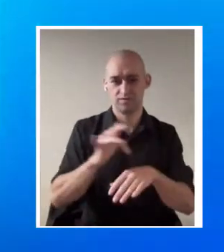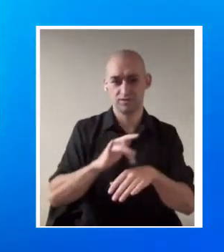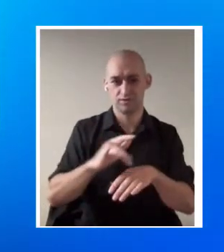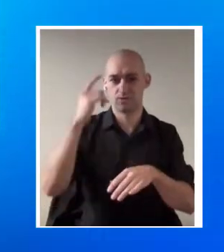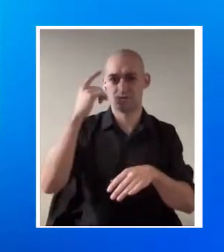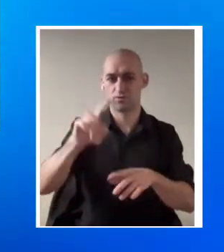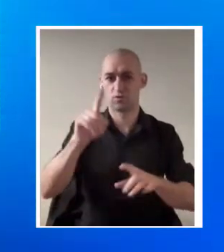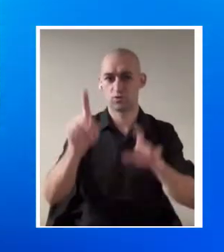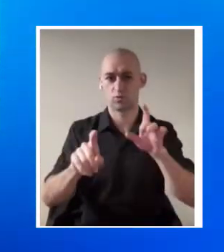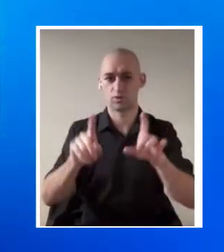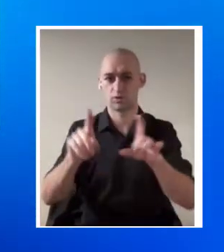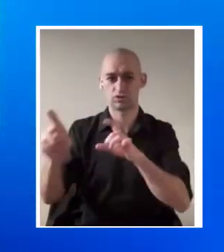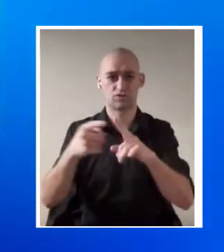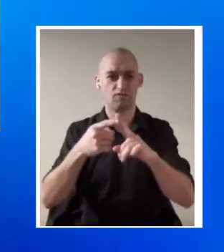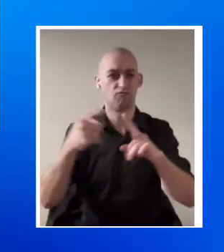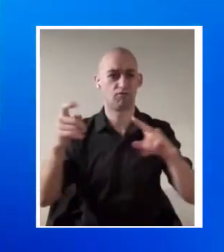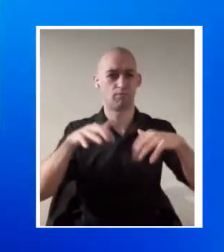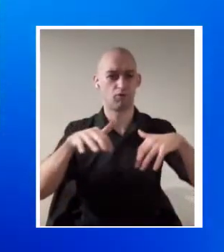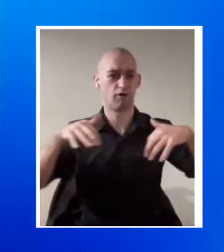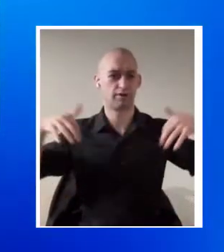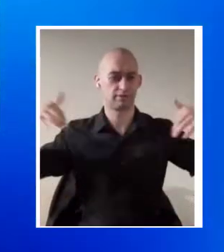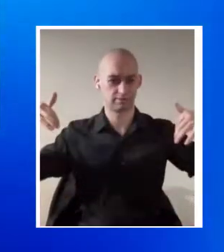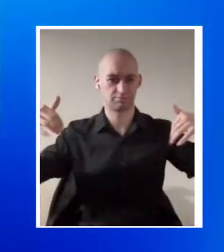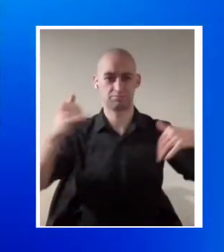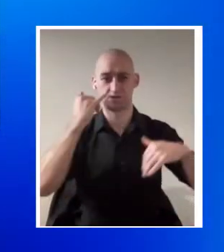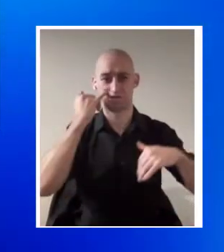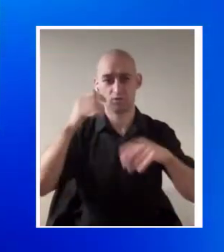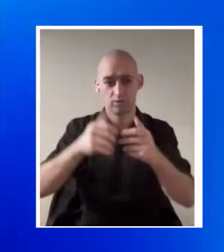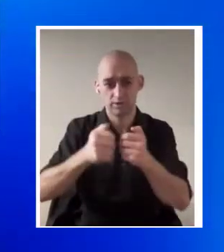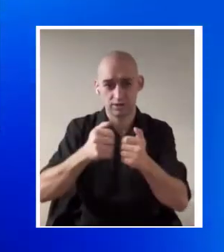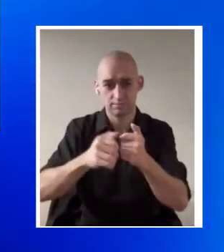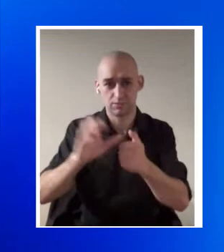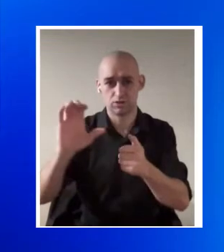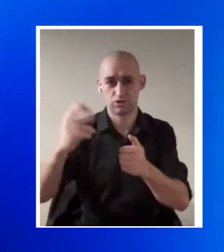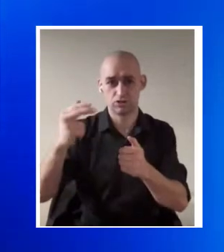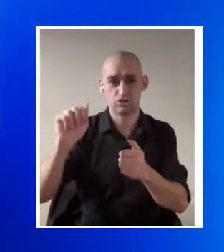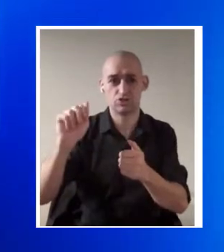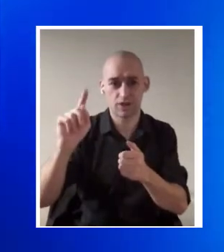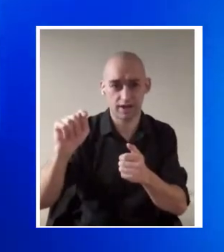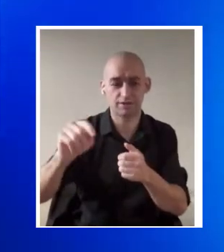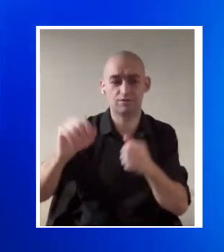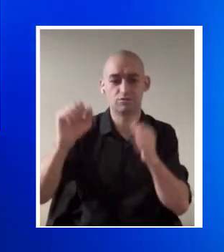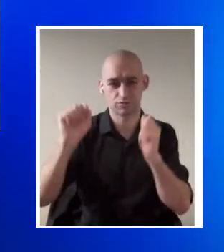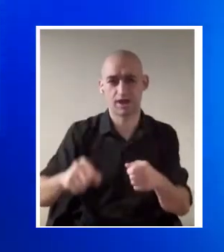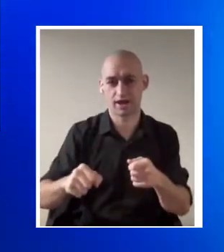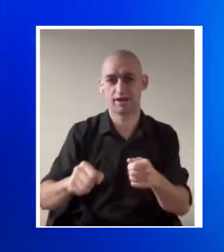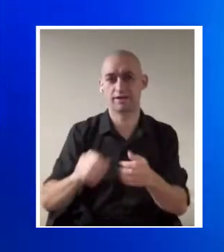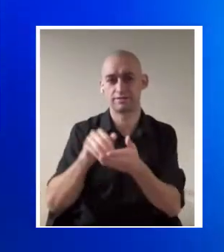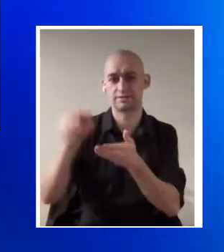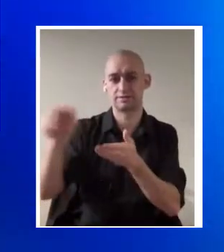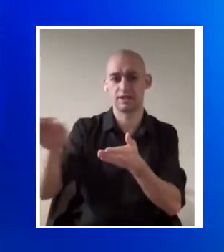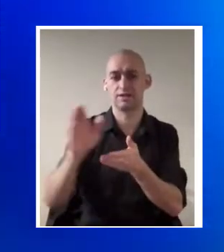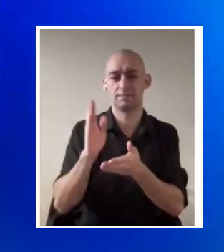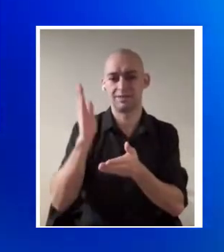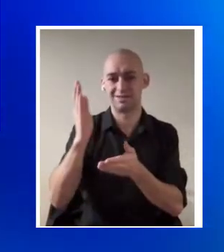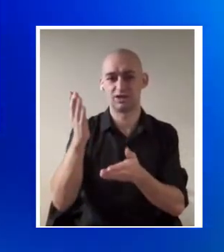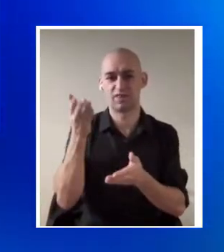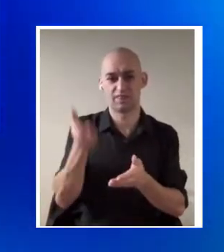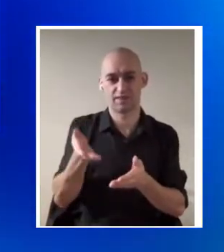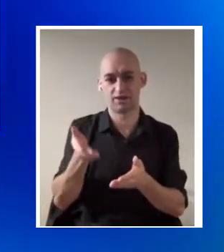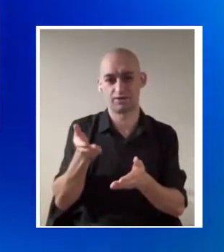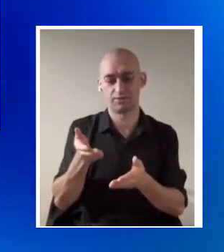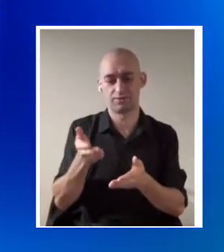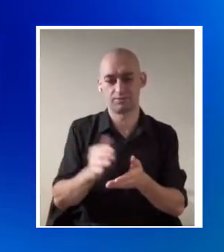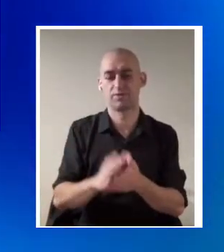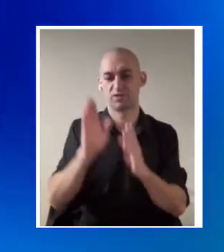audience. Please type in your questions in the chat, and our chat moderator, Diane, will read your questions. While we